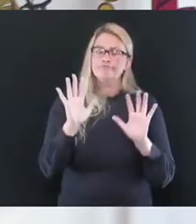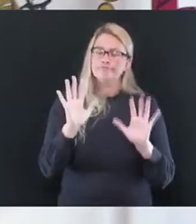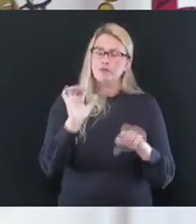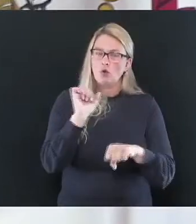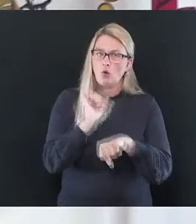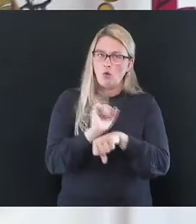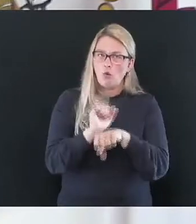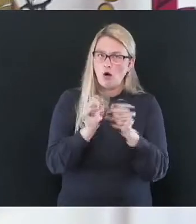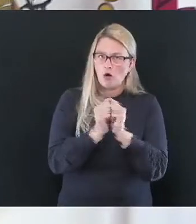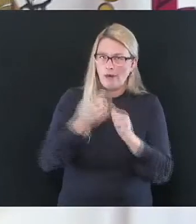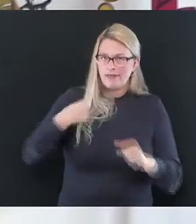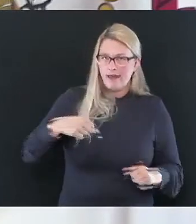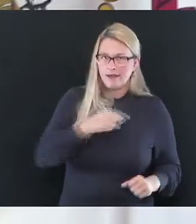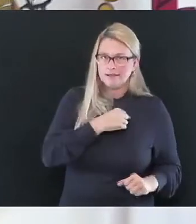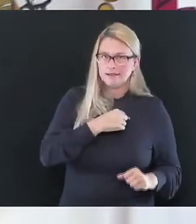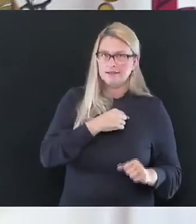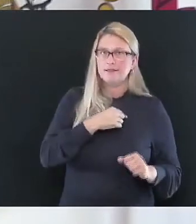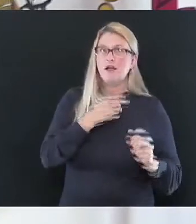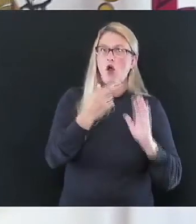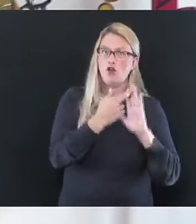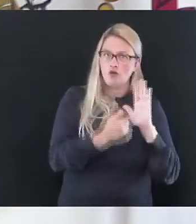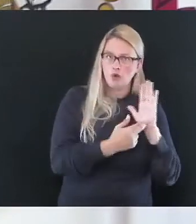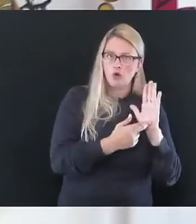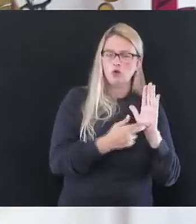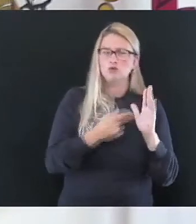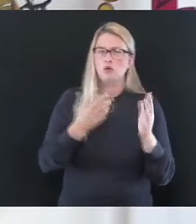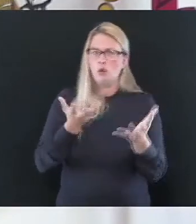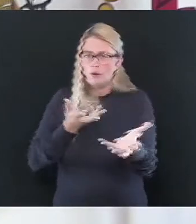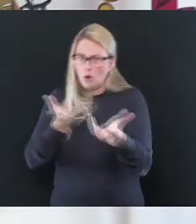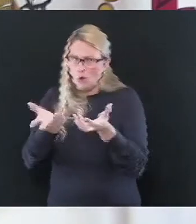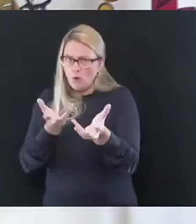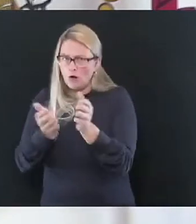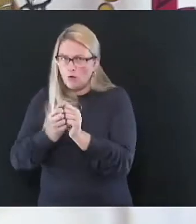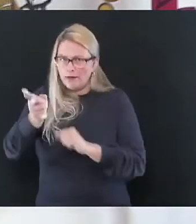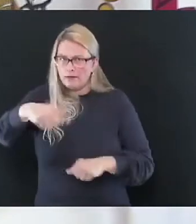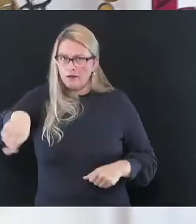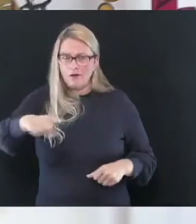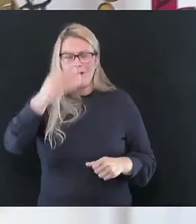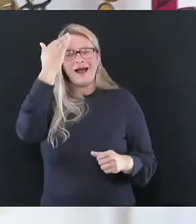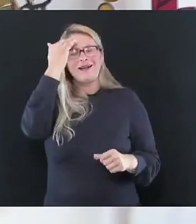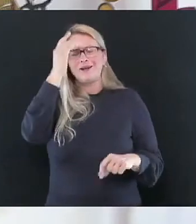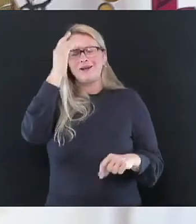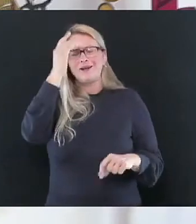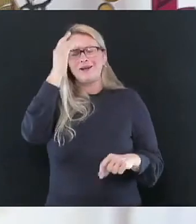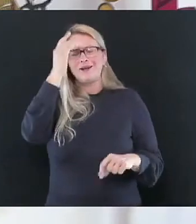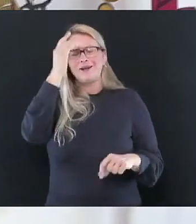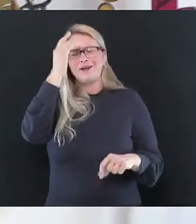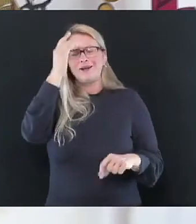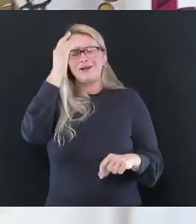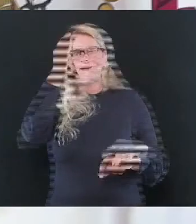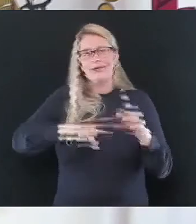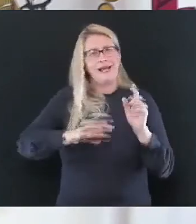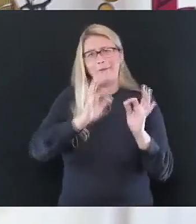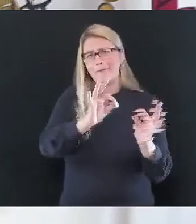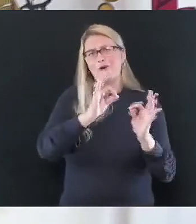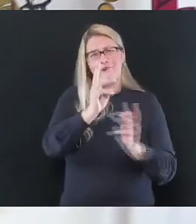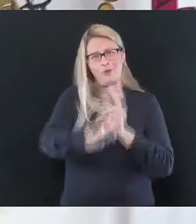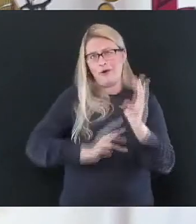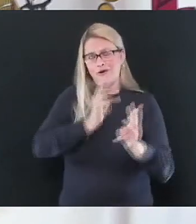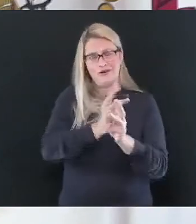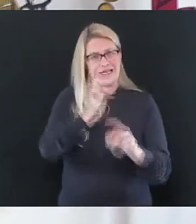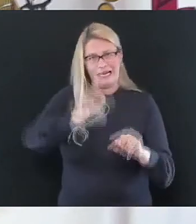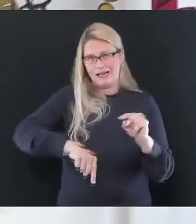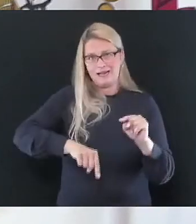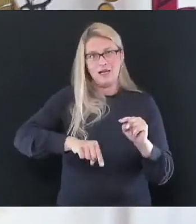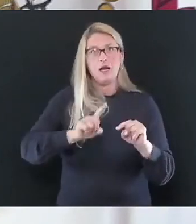work with us on the guidelines. We'll work with you. We know it can't be perfect and everything, but we know